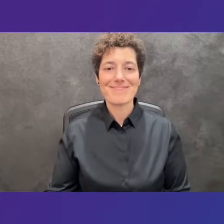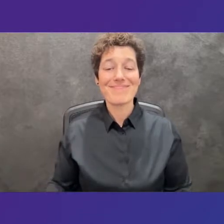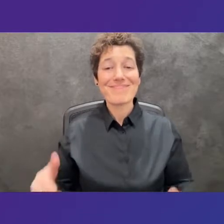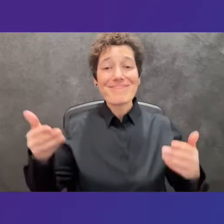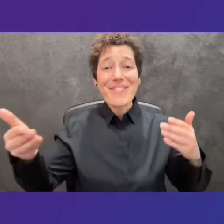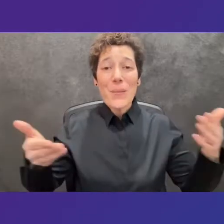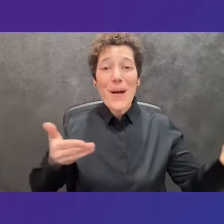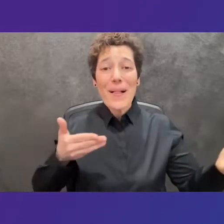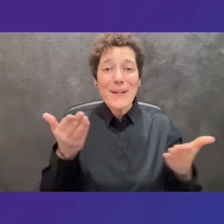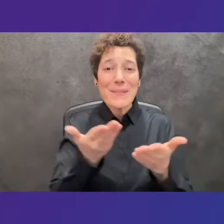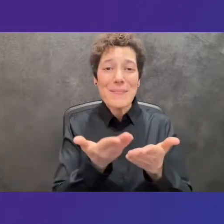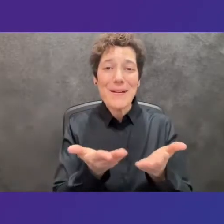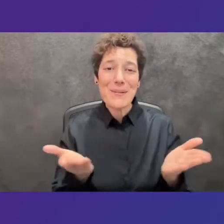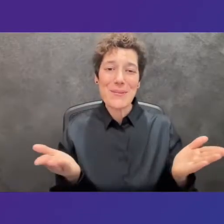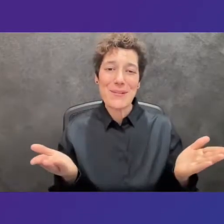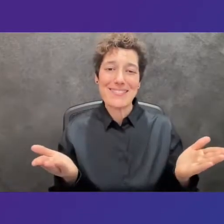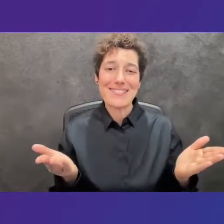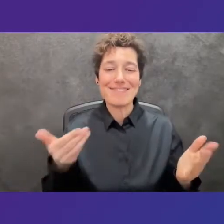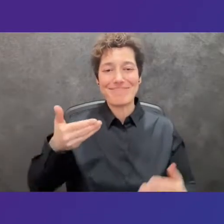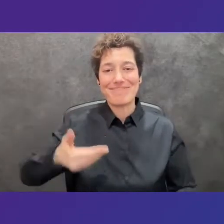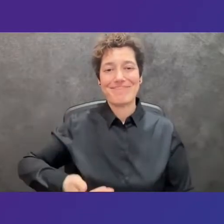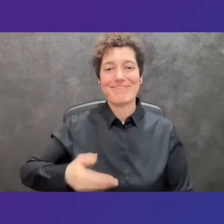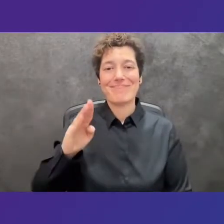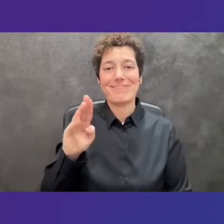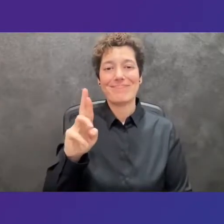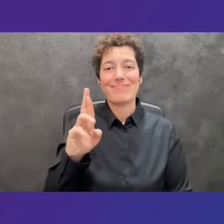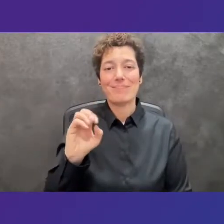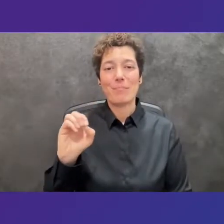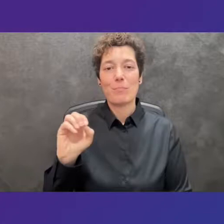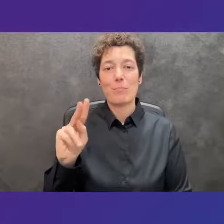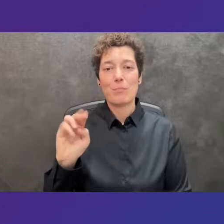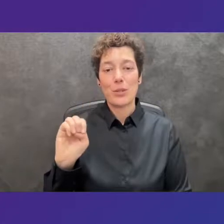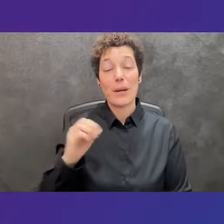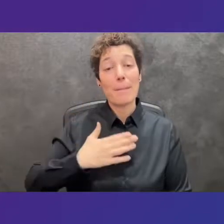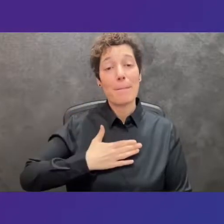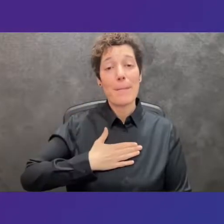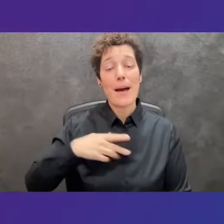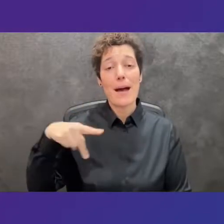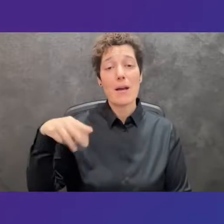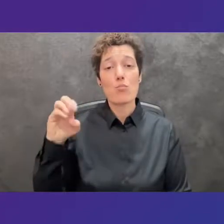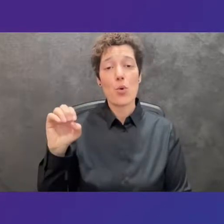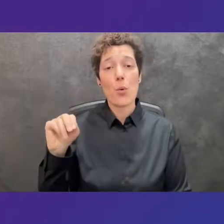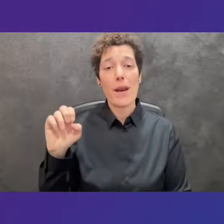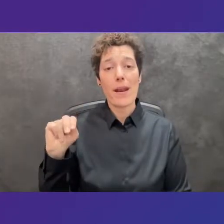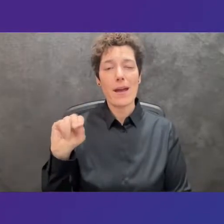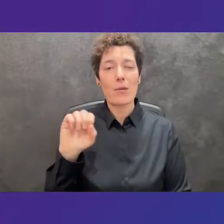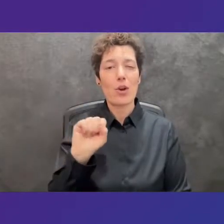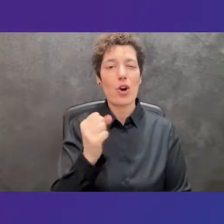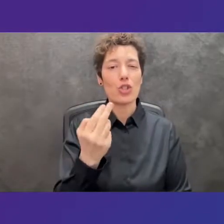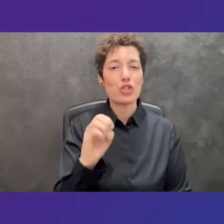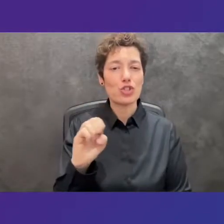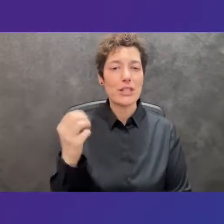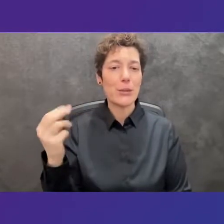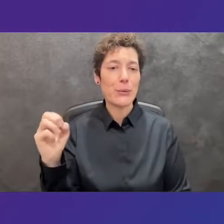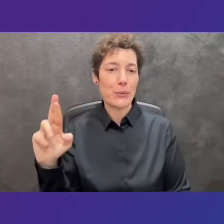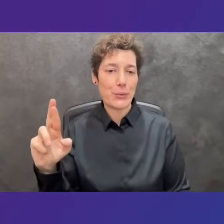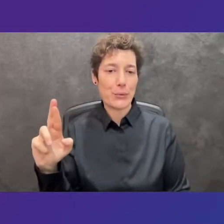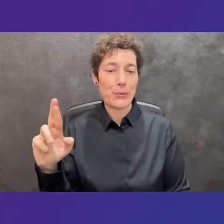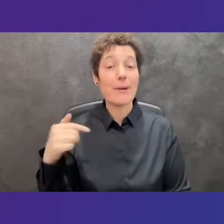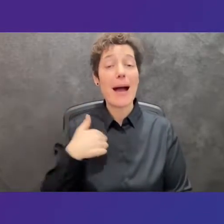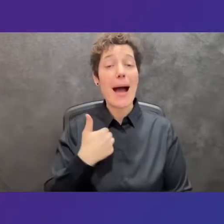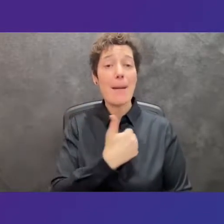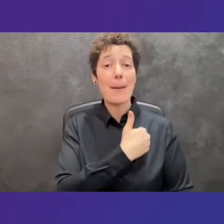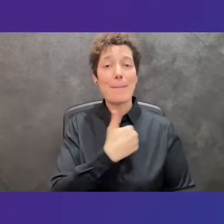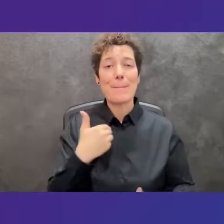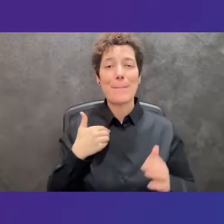Welcome, everyone. I'm Brooke Rucker. My pronouns are she, her, and I am a member of